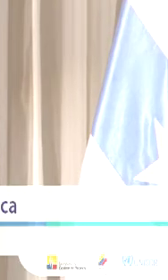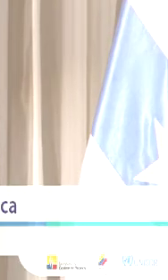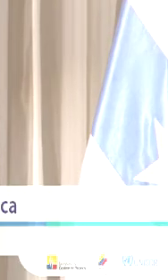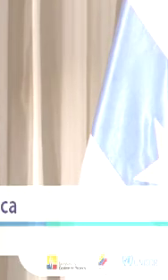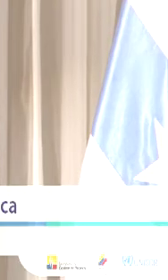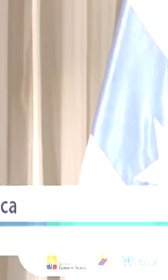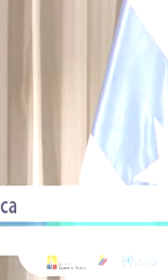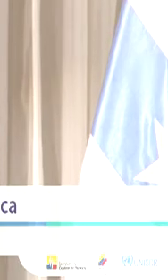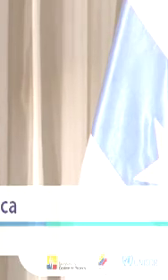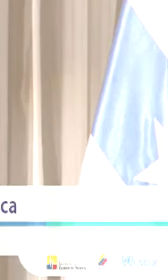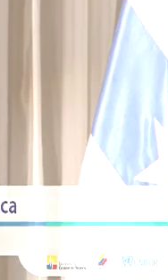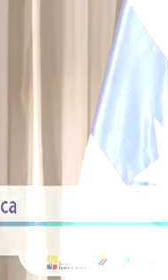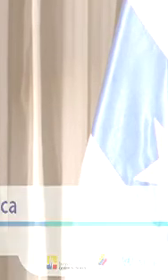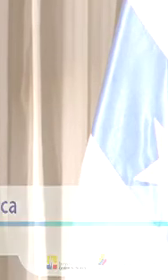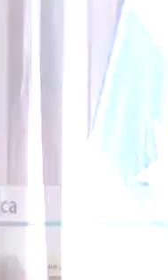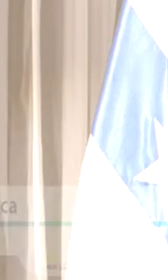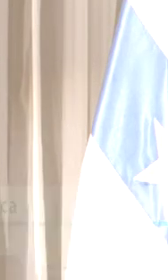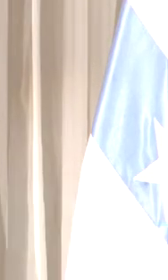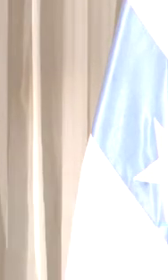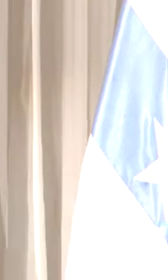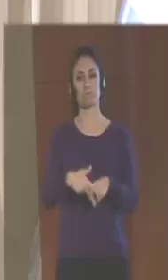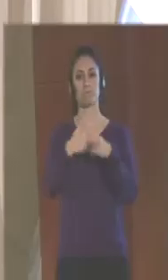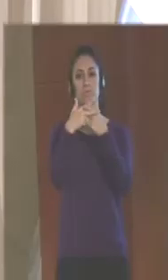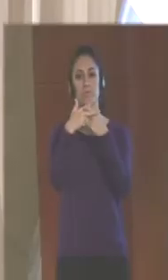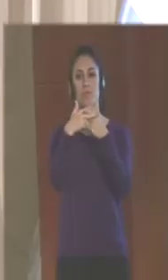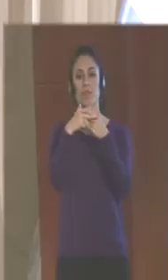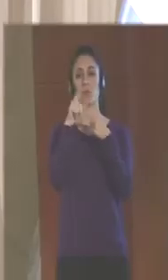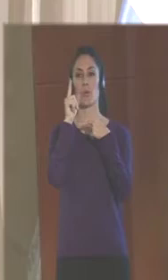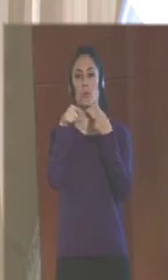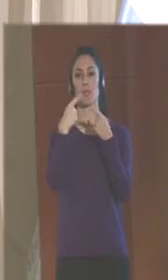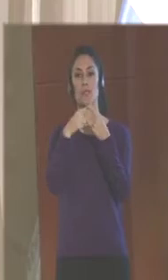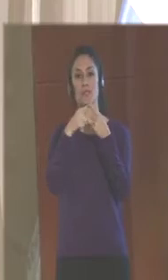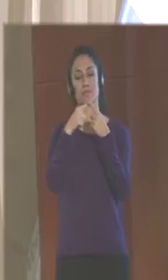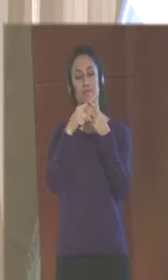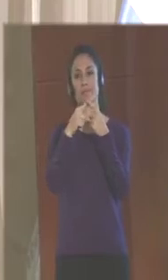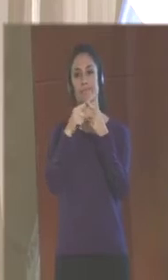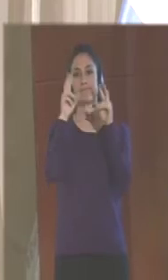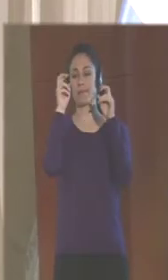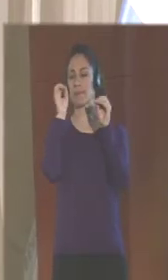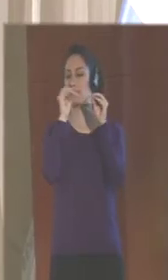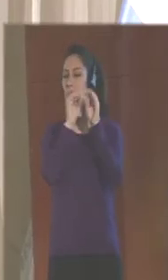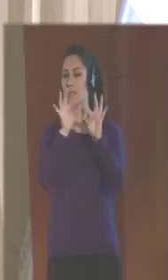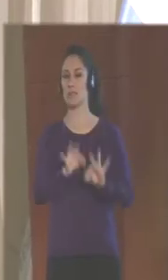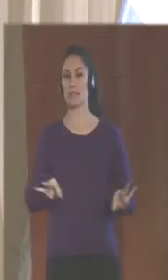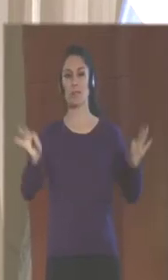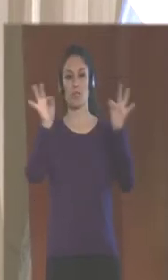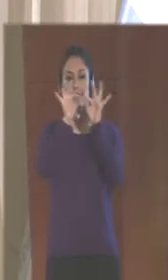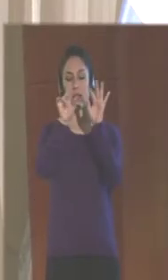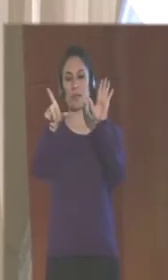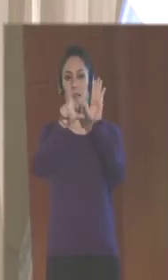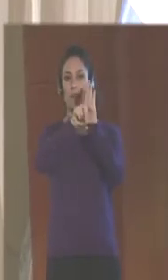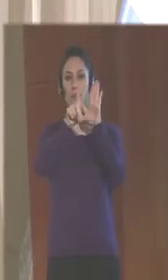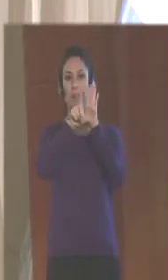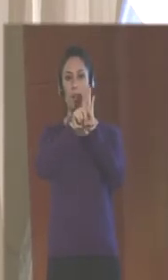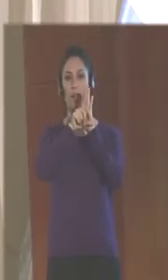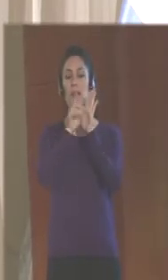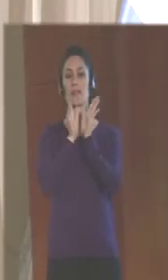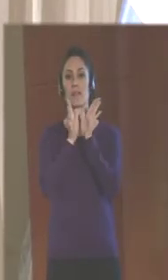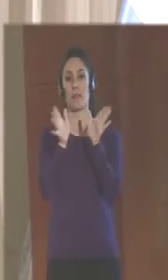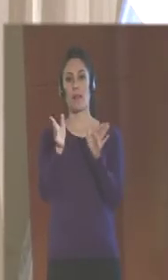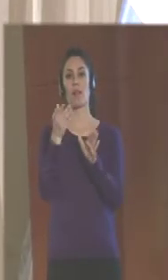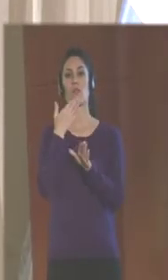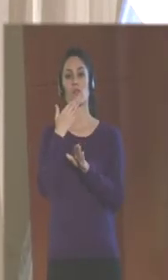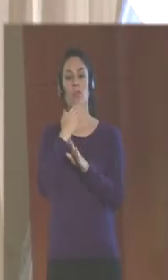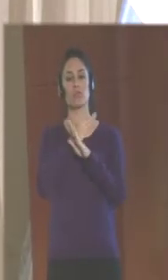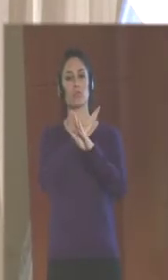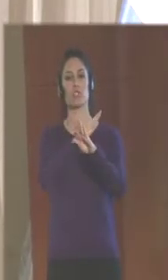and the Mexican experience. First of all, I'd like to mention to you that within the context, the most important context within the legal framework that we have is the